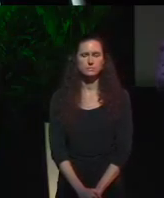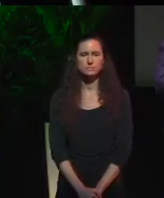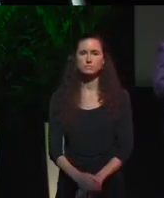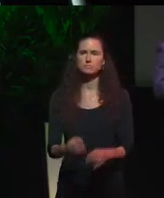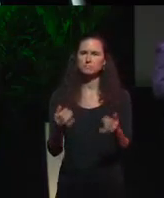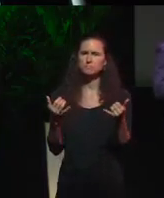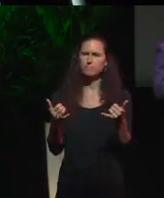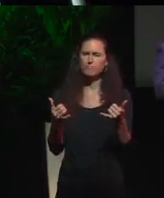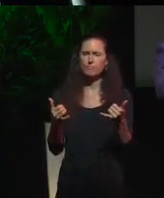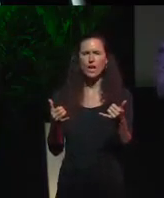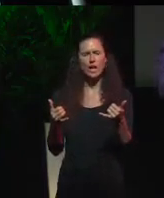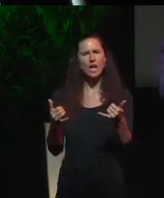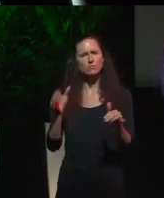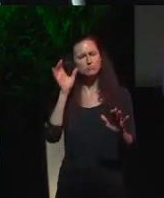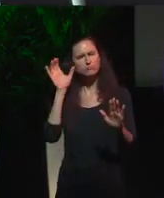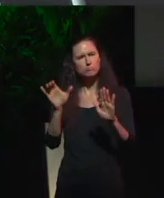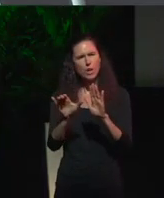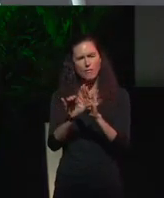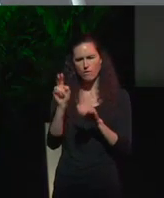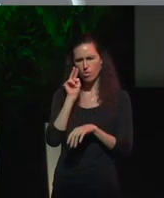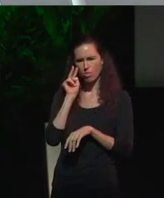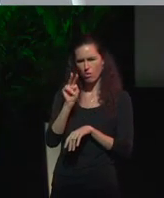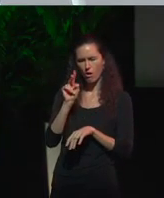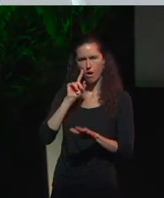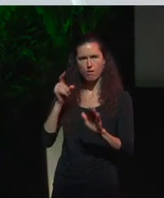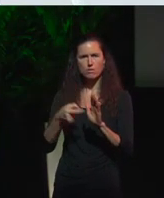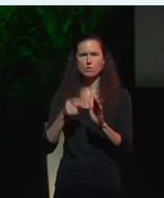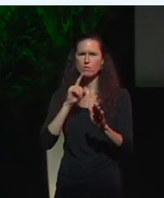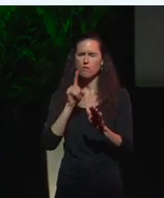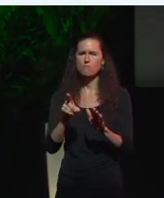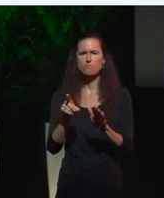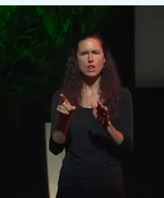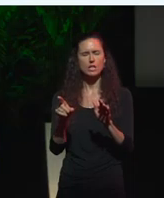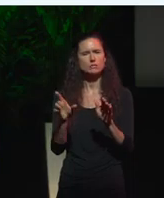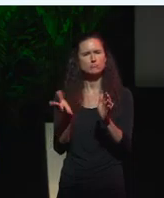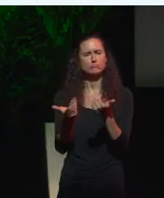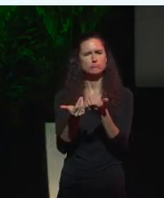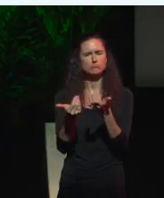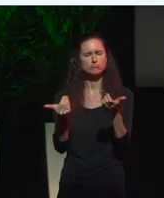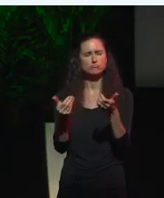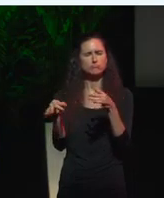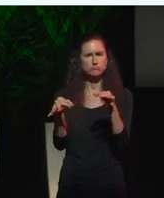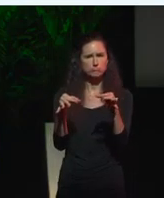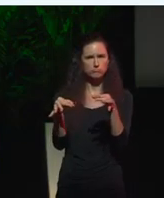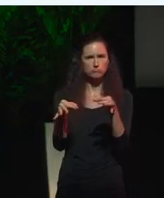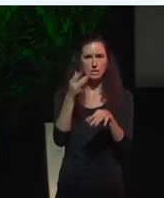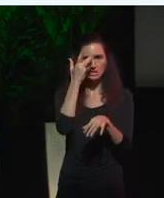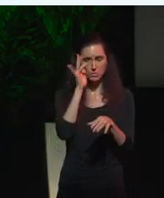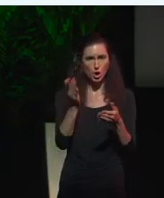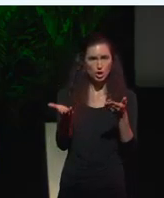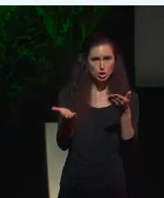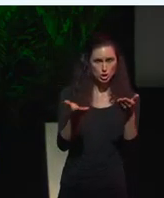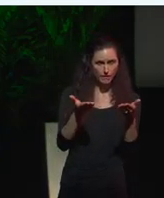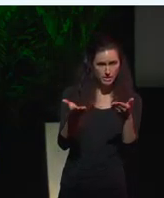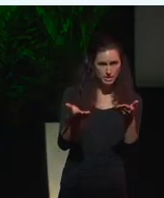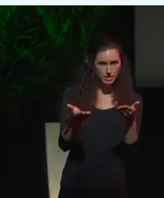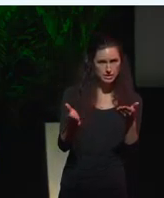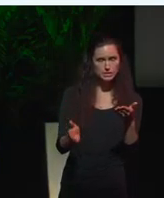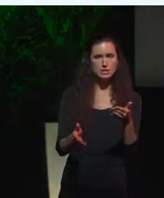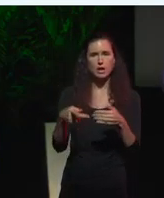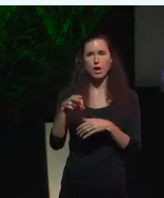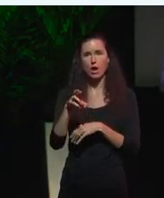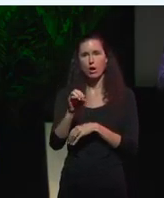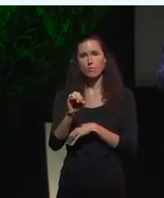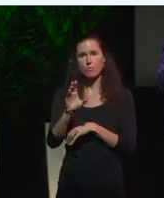As you look at the graphic on the screen, you'll see that I really broke these three services out across the top: Smarter Services Automated Proctoring,